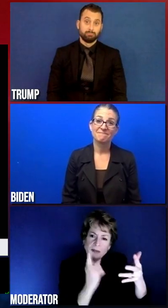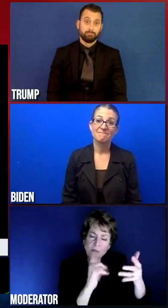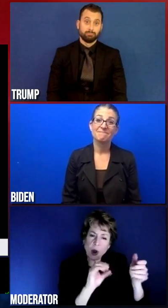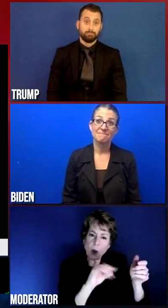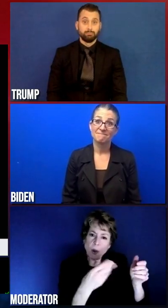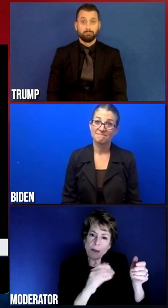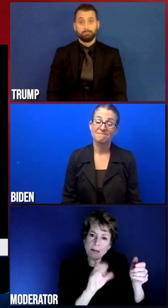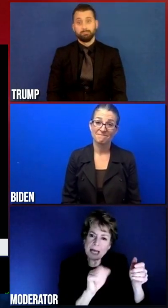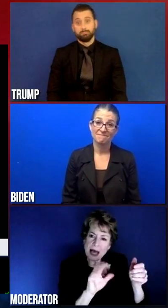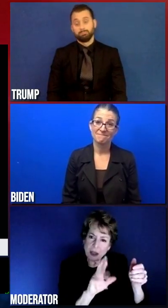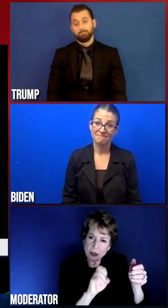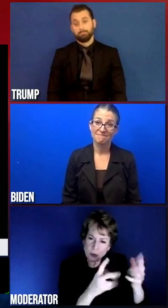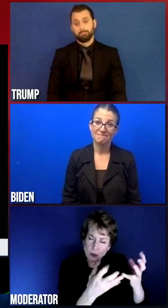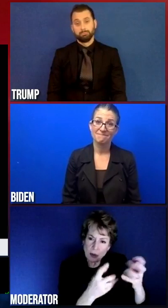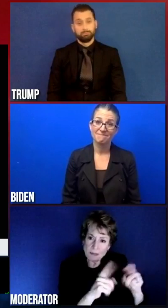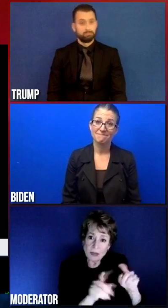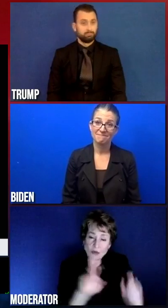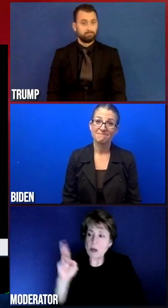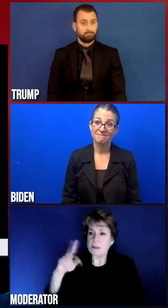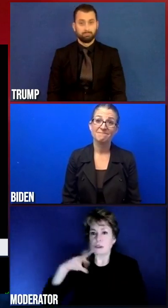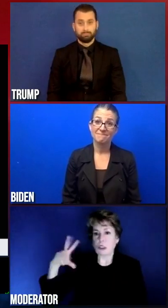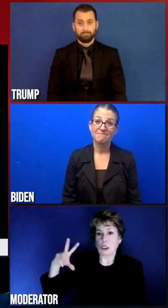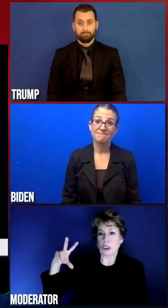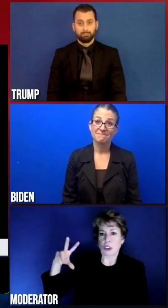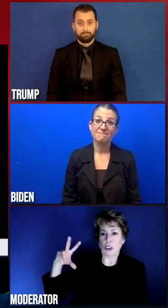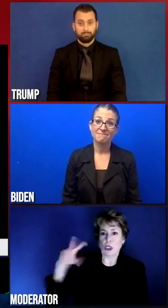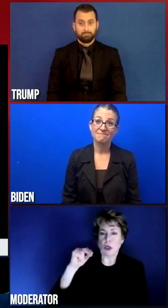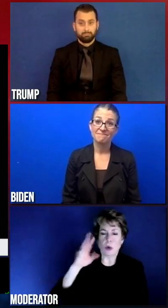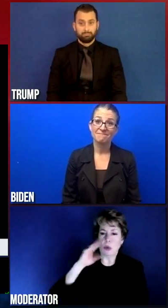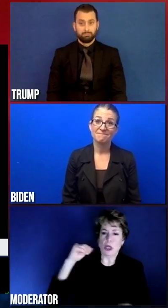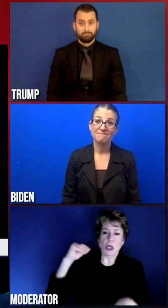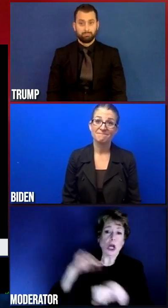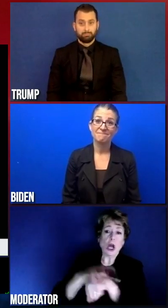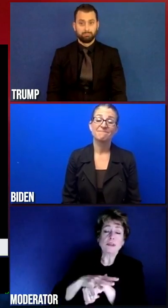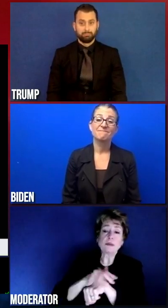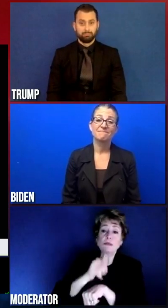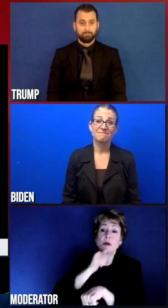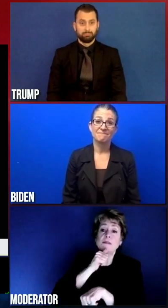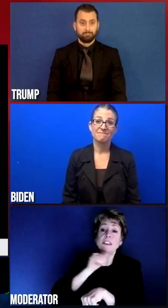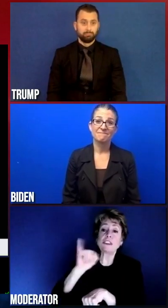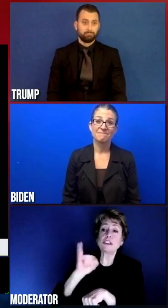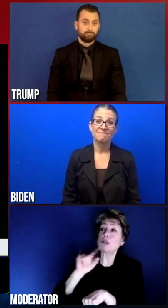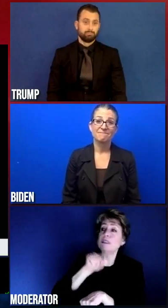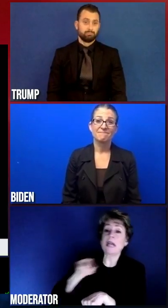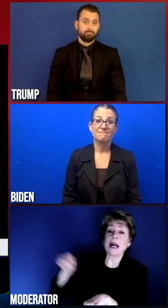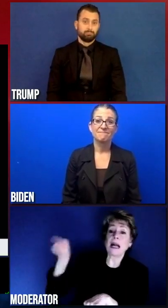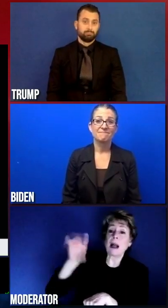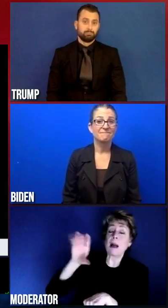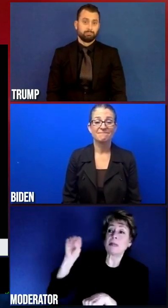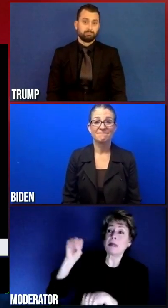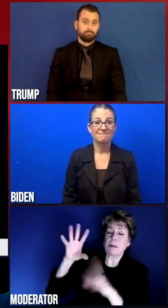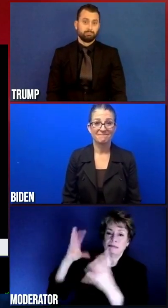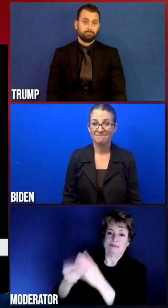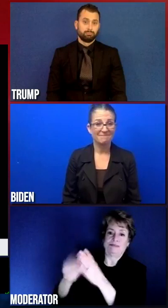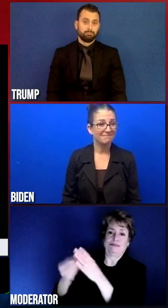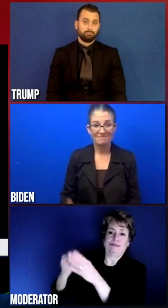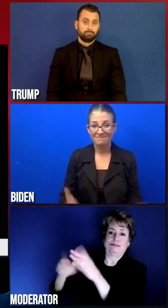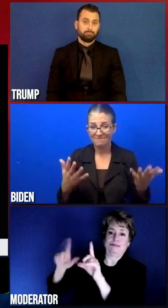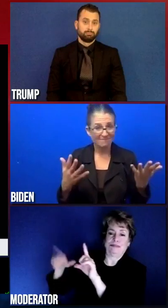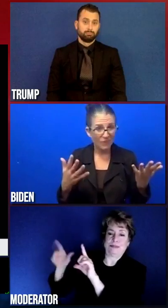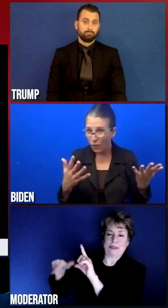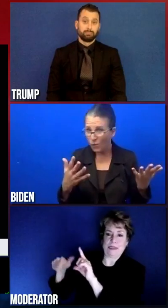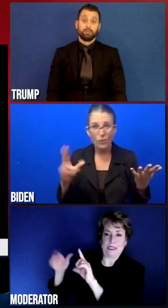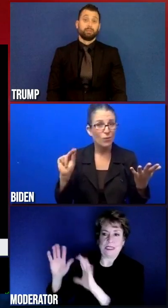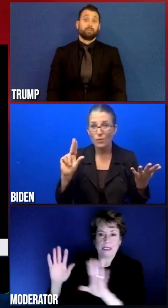to end private insurance. It is and not. well, if I can sorry. ask you the question, it will Not end. what your party says, by the way. It will